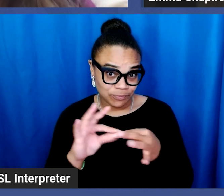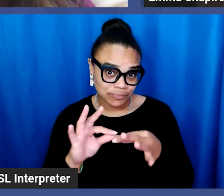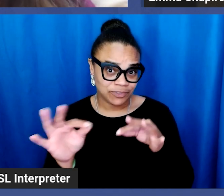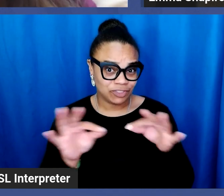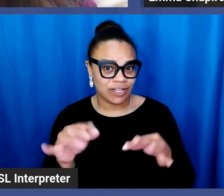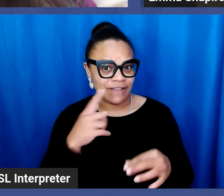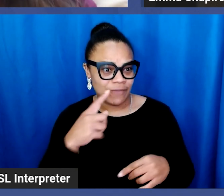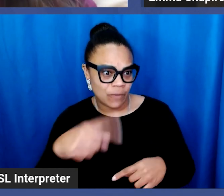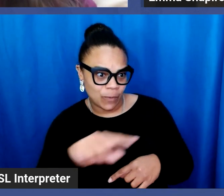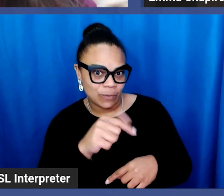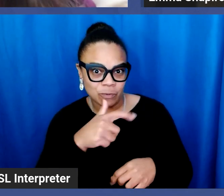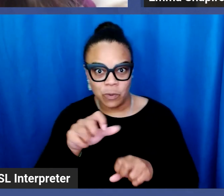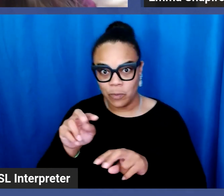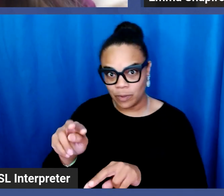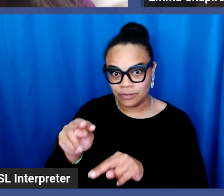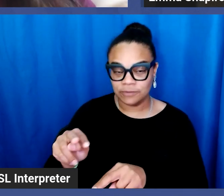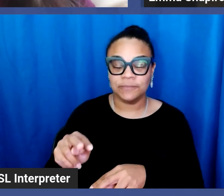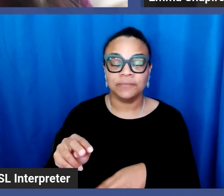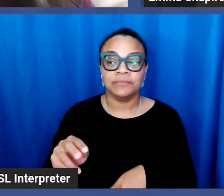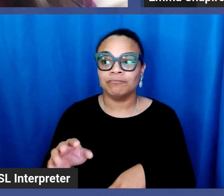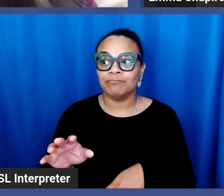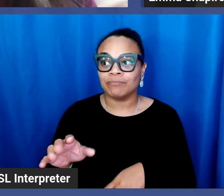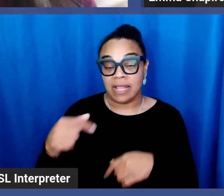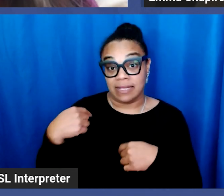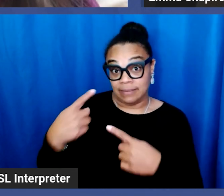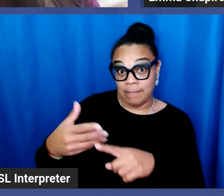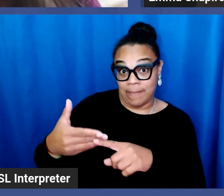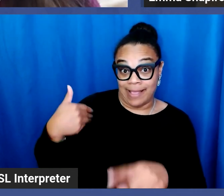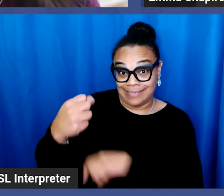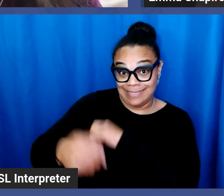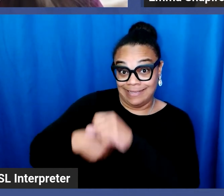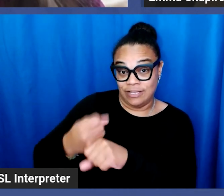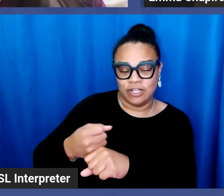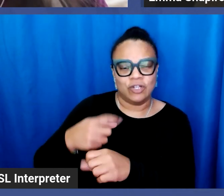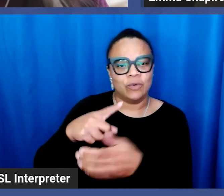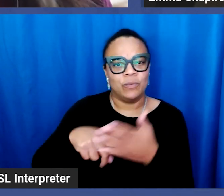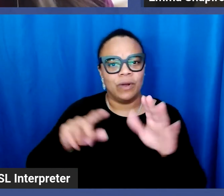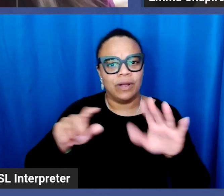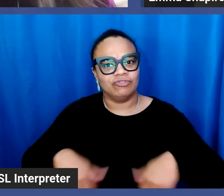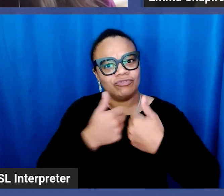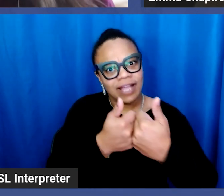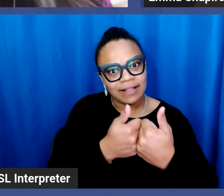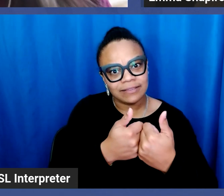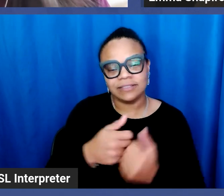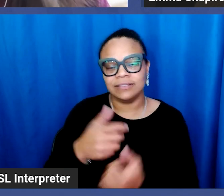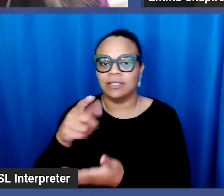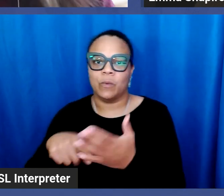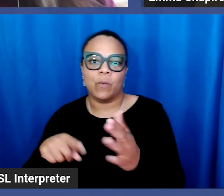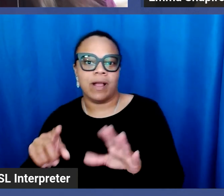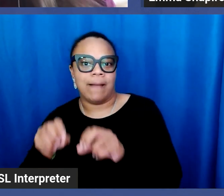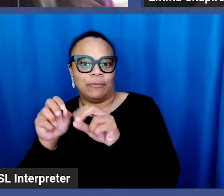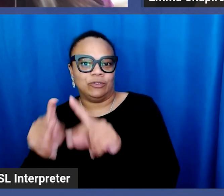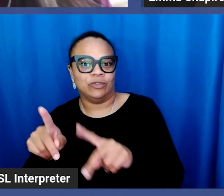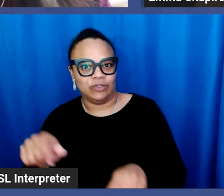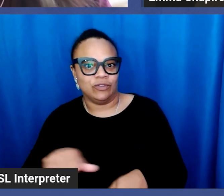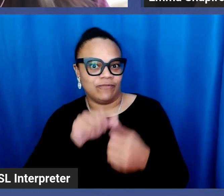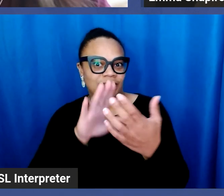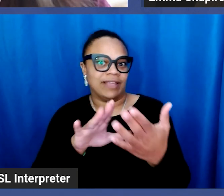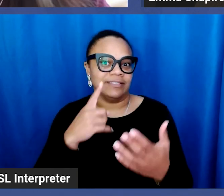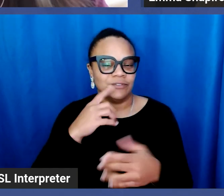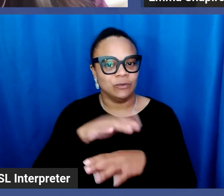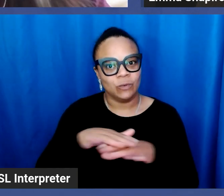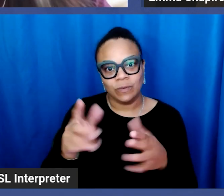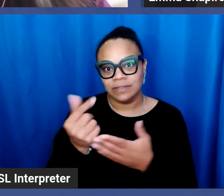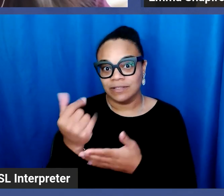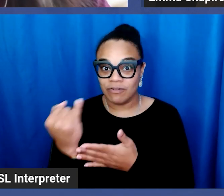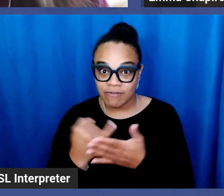our attendees, over the past year, what have been some of the challenges and opportunities for Don't Delete Art and the